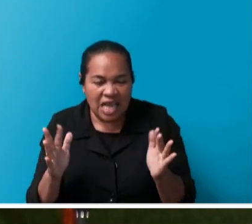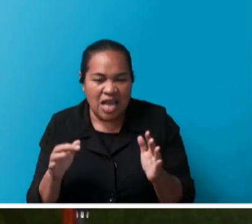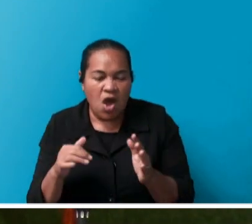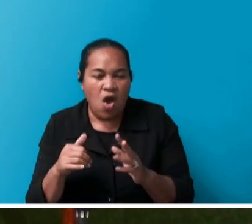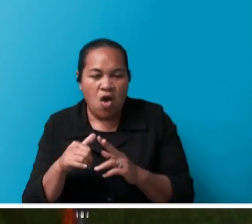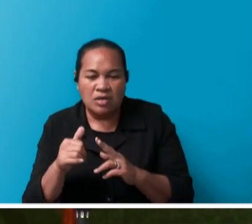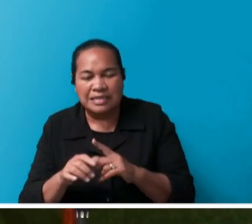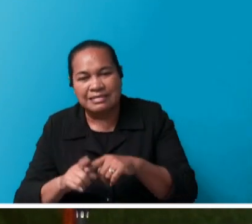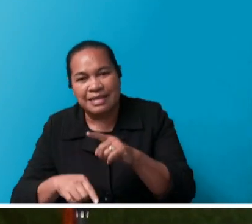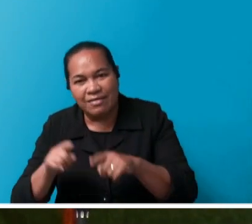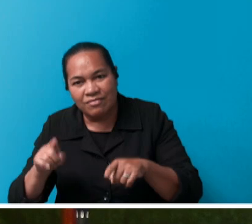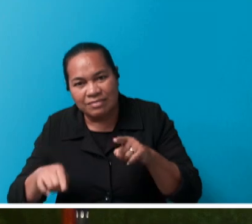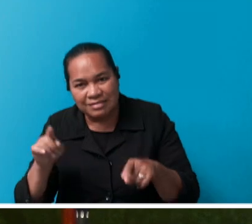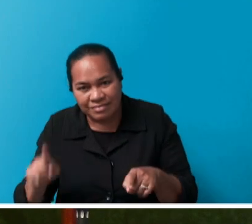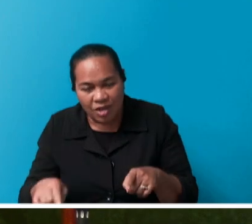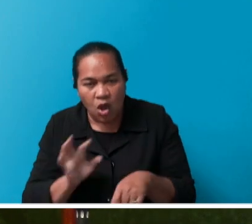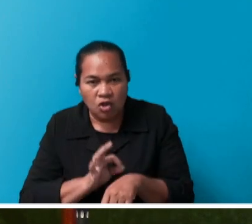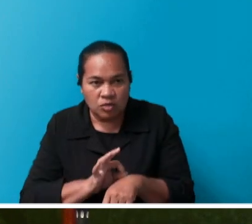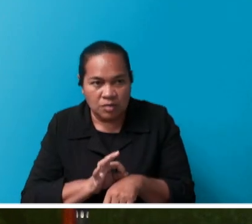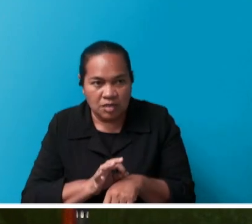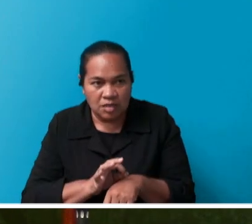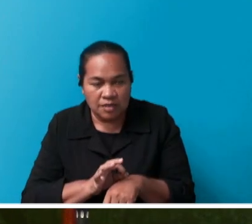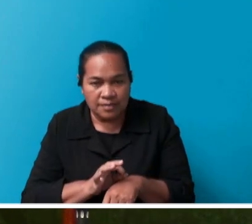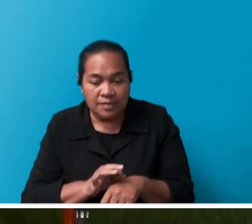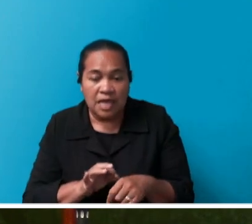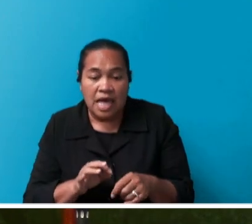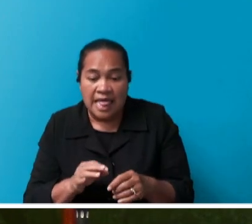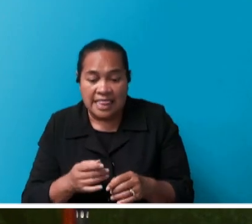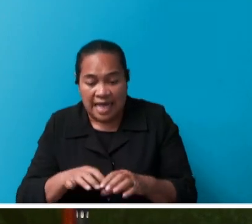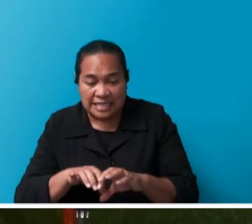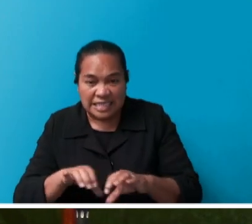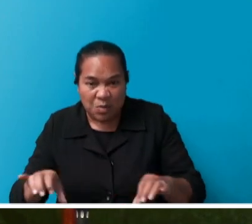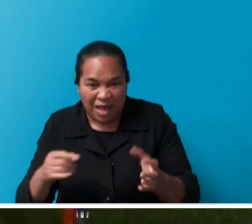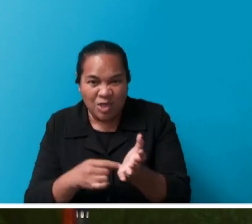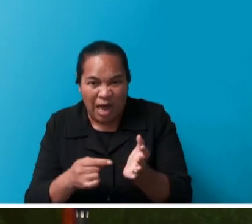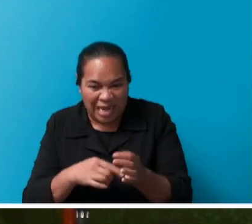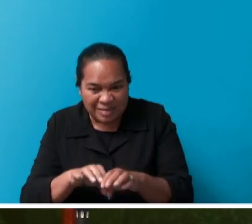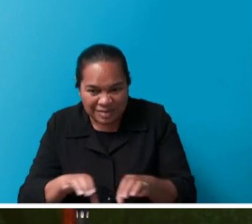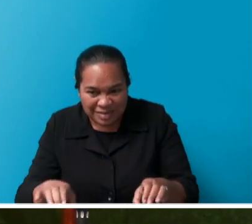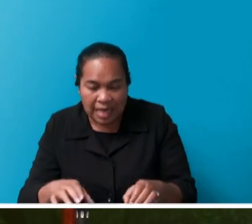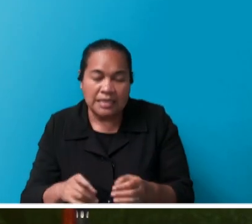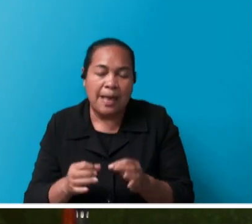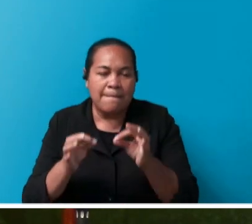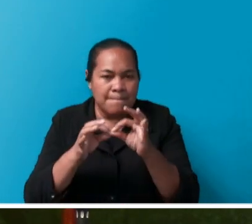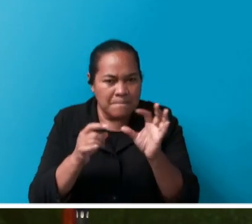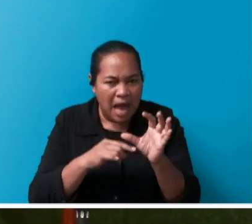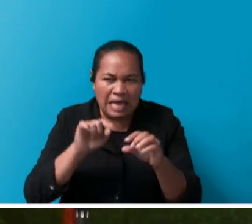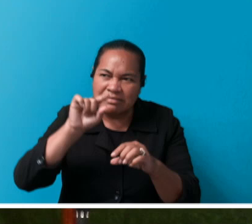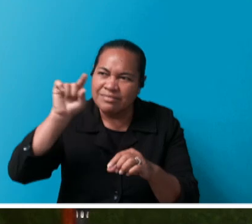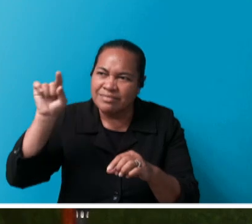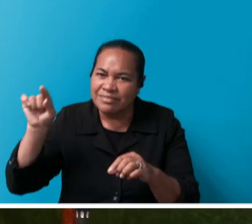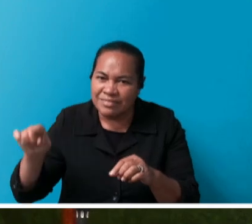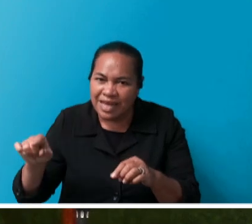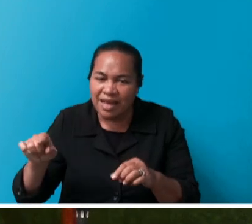Nandarivatu health facilities, sewer line upgrade for Mbalivuto, Nailanga, Ba, and the quarters for the